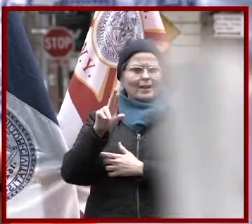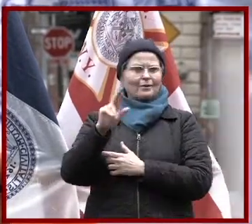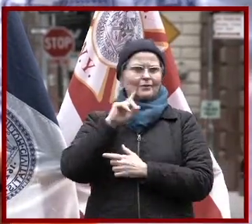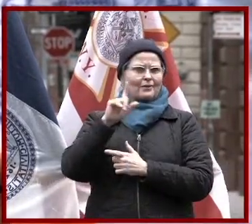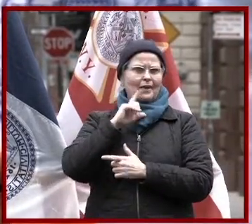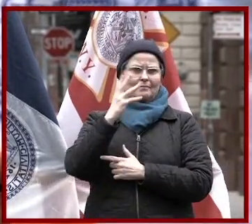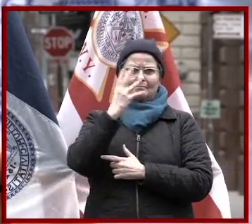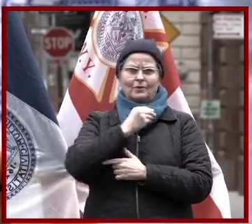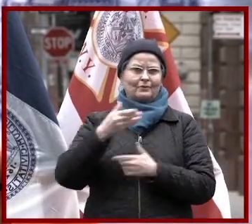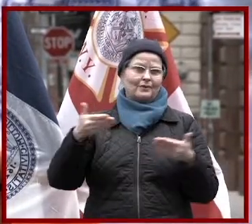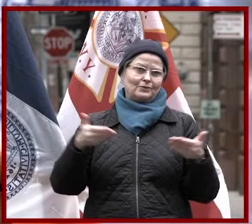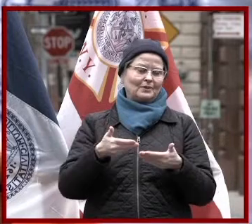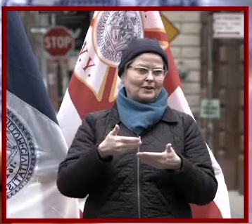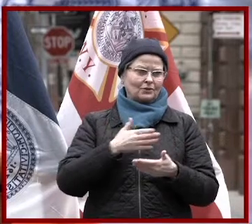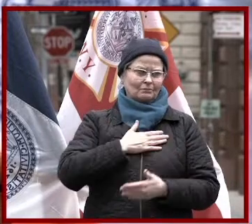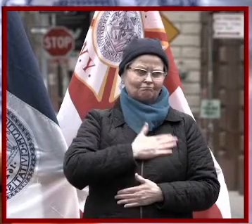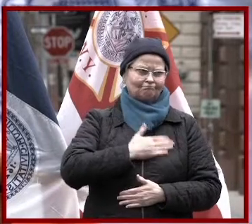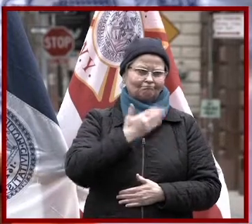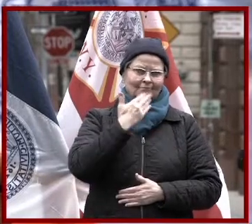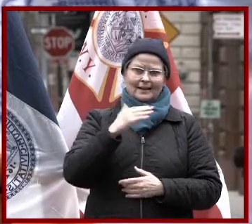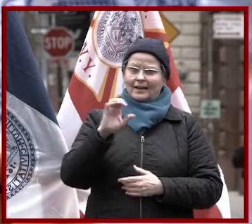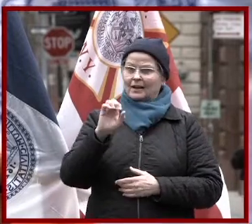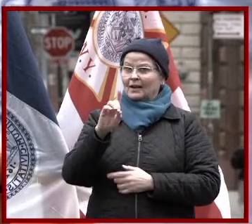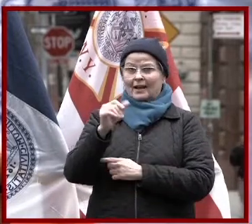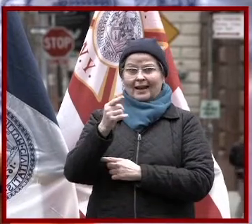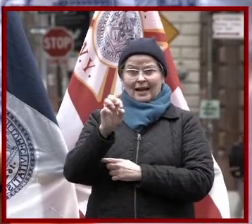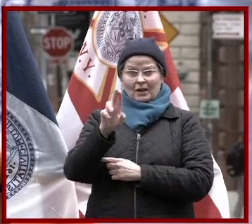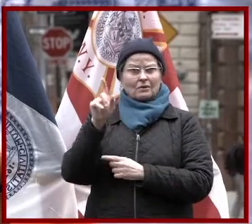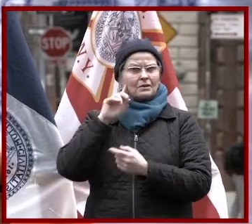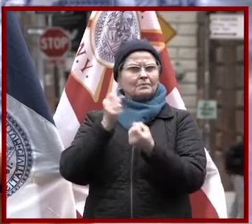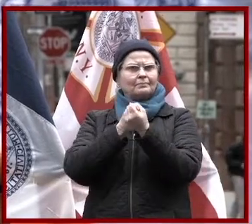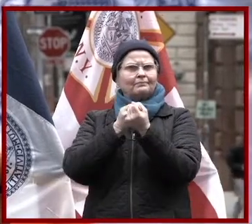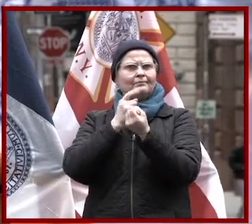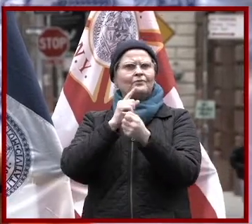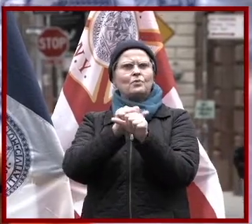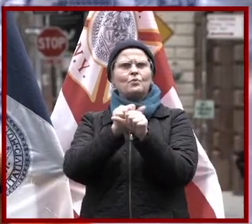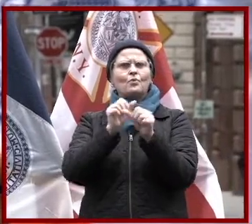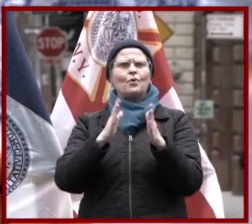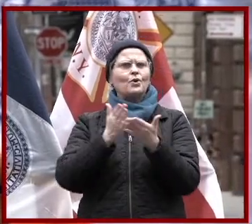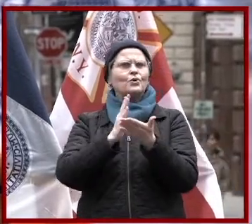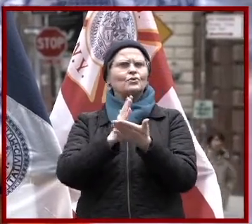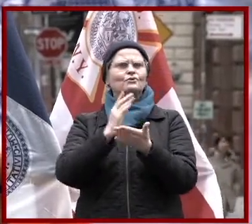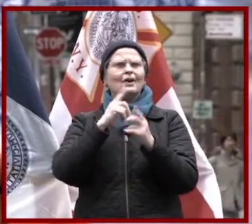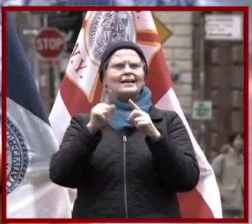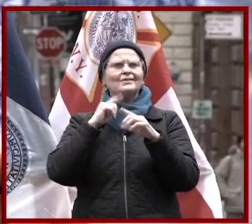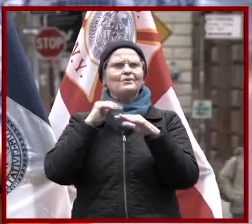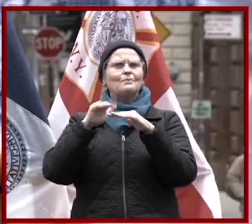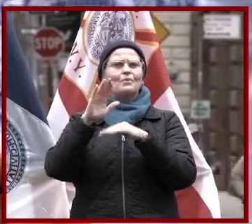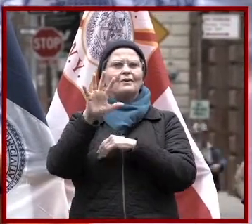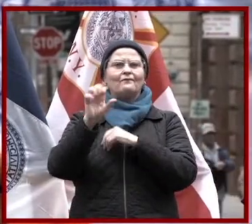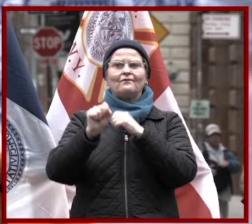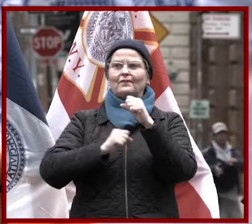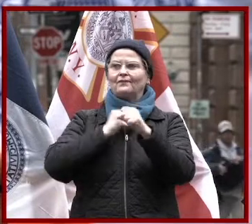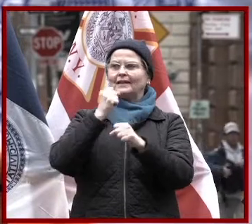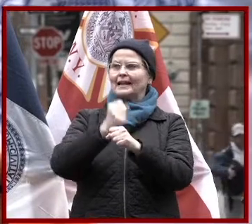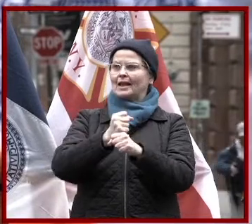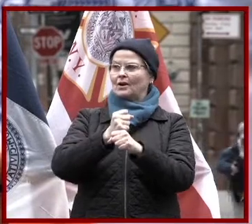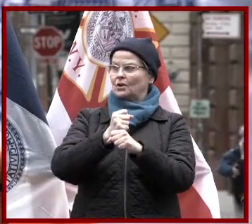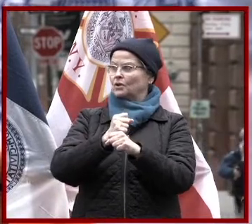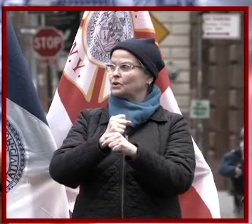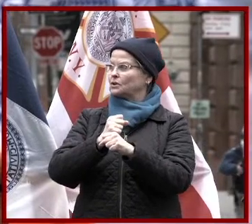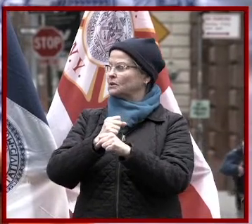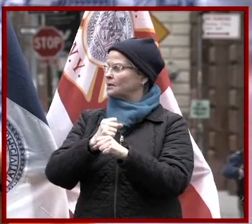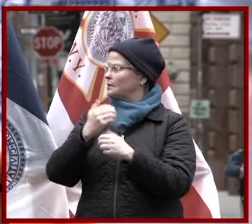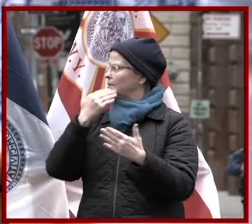wonderful introduction. You know, Edgar has been advocating for workers' rights and protections for more than 50 years. I thank you